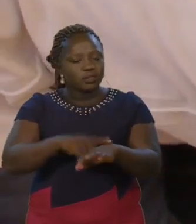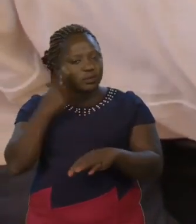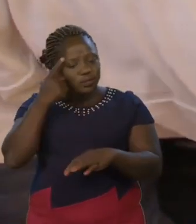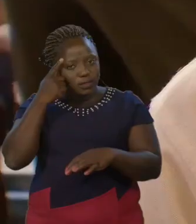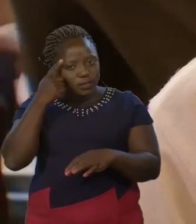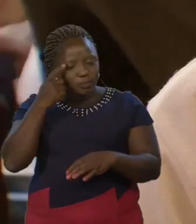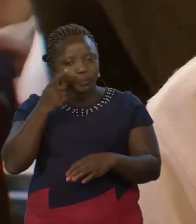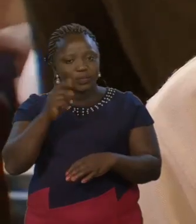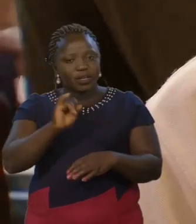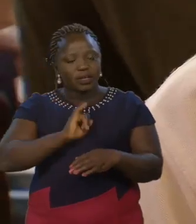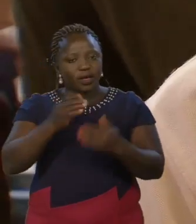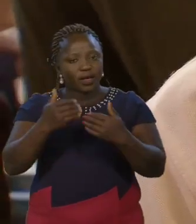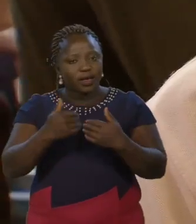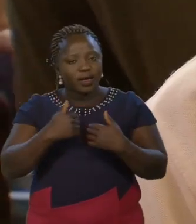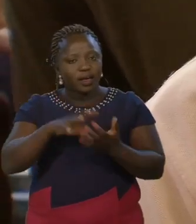goal.